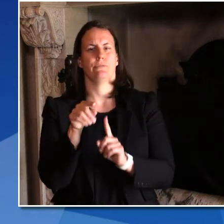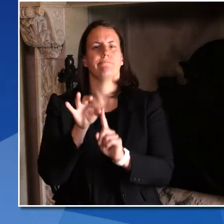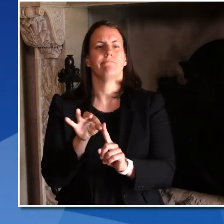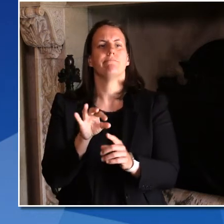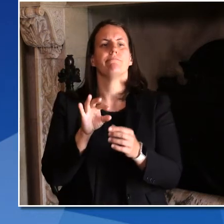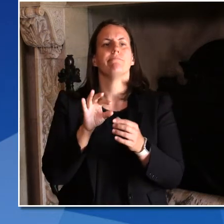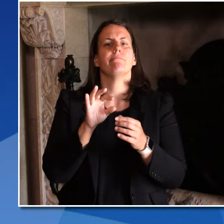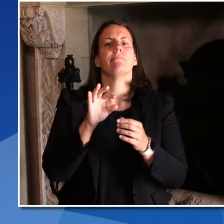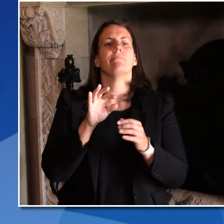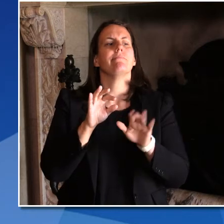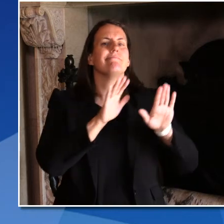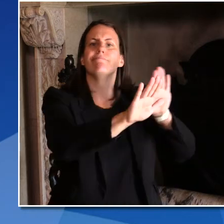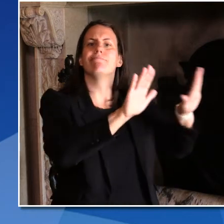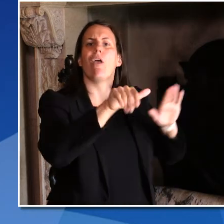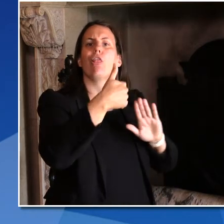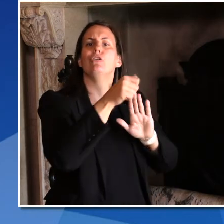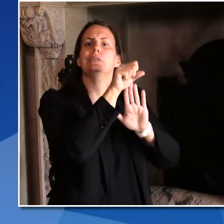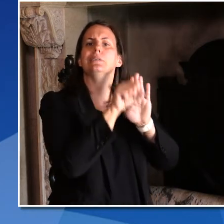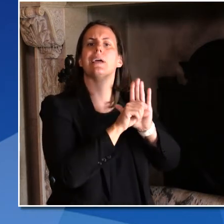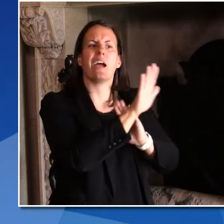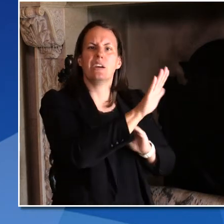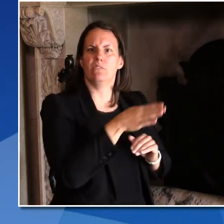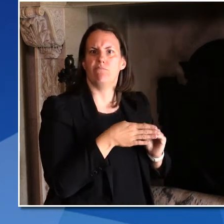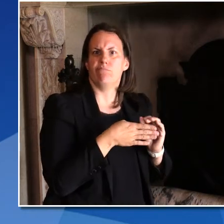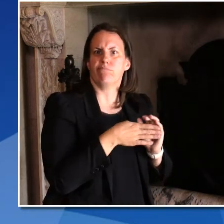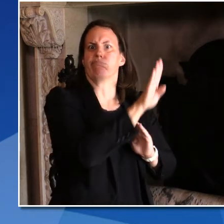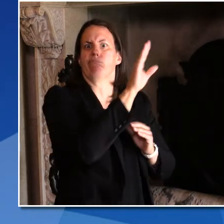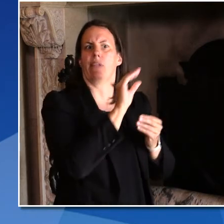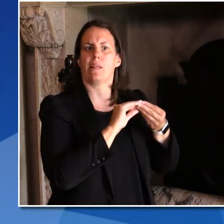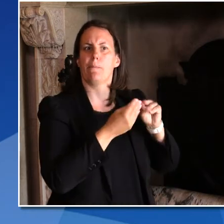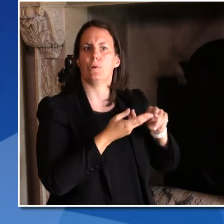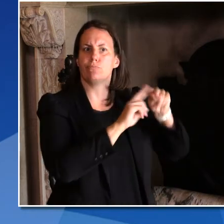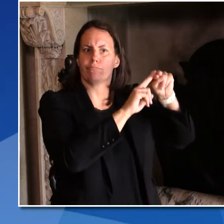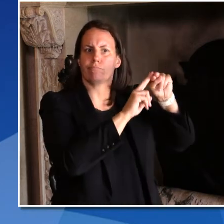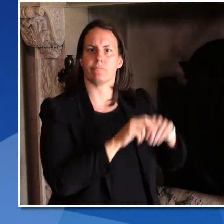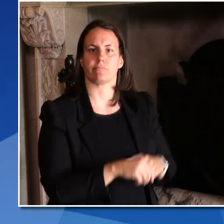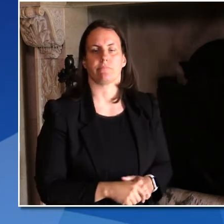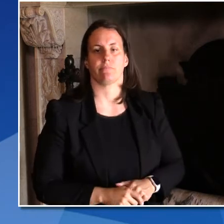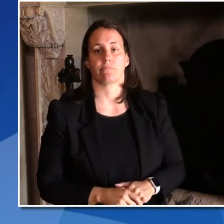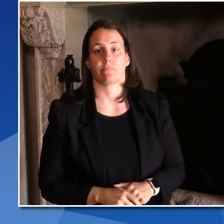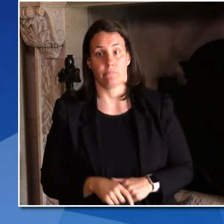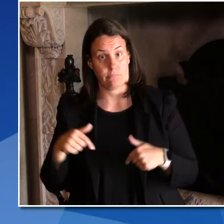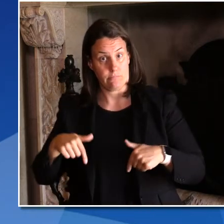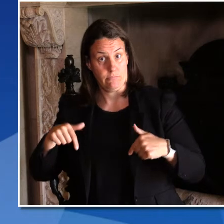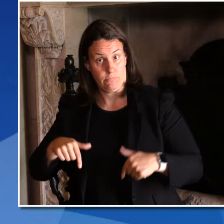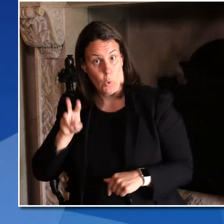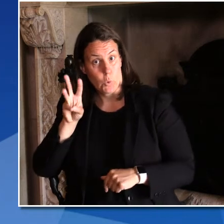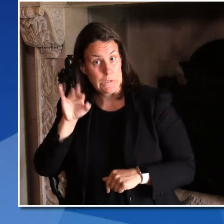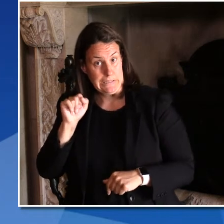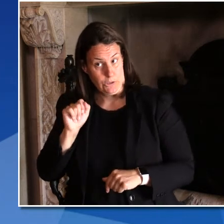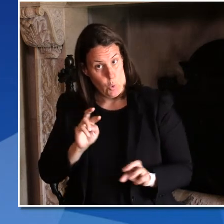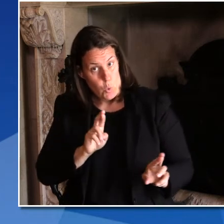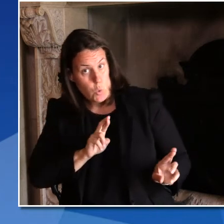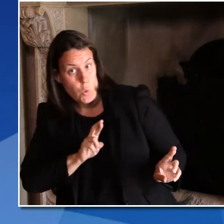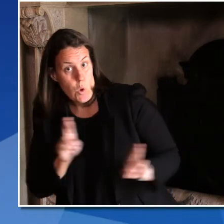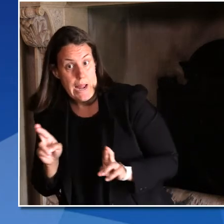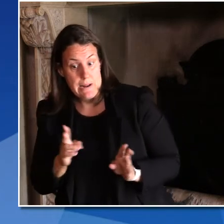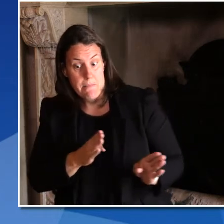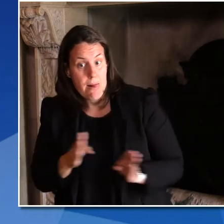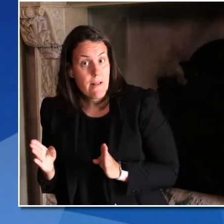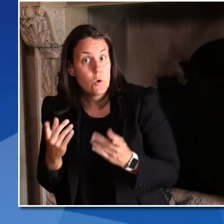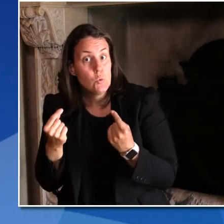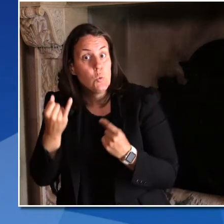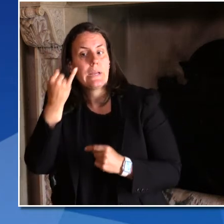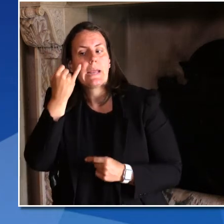Is there anything Wisconsin is prepared to do in case a trend resolving that of Florida or Texas starts to get shown